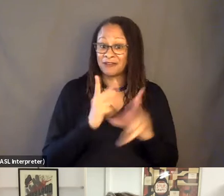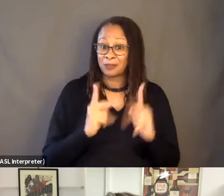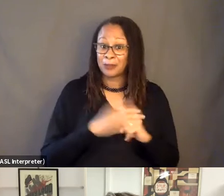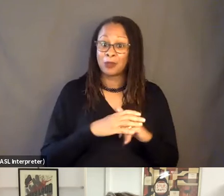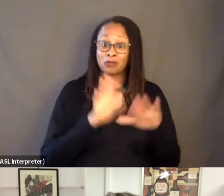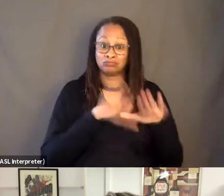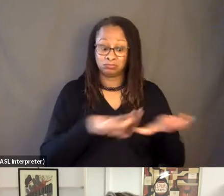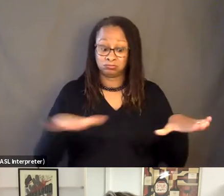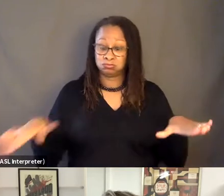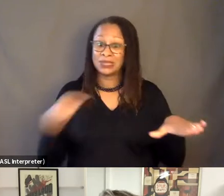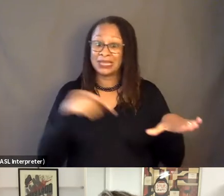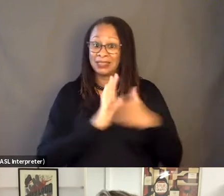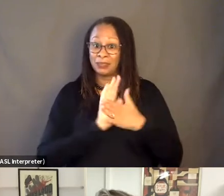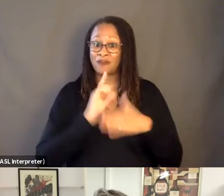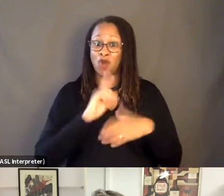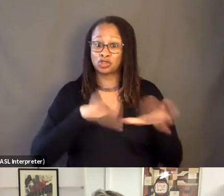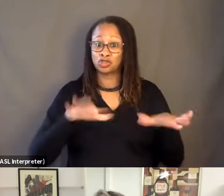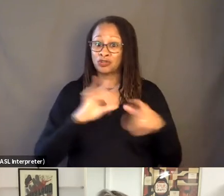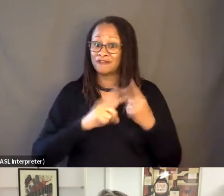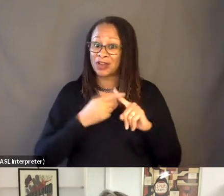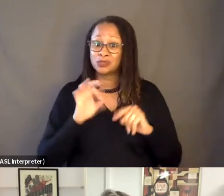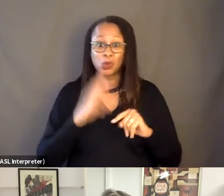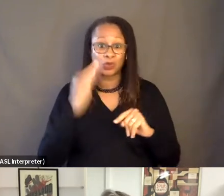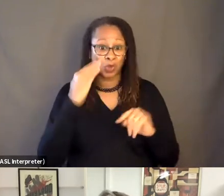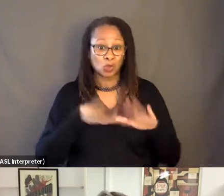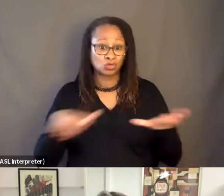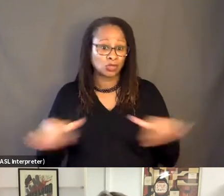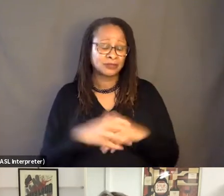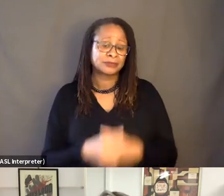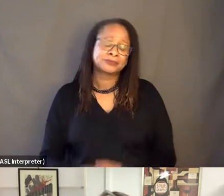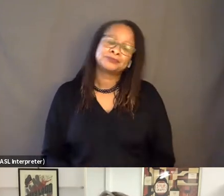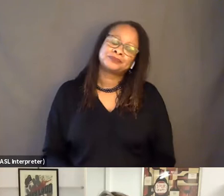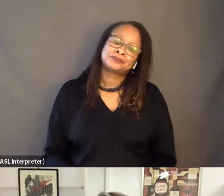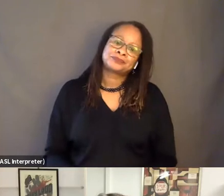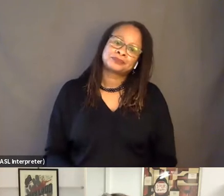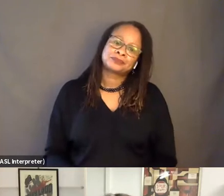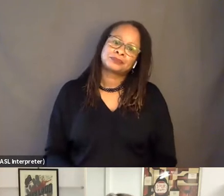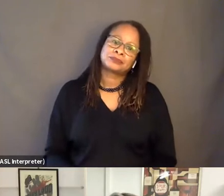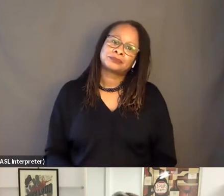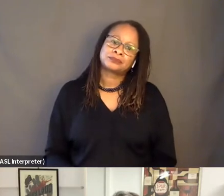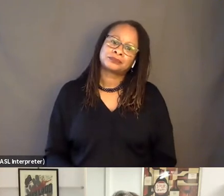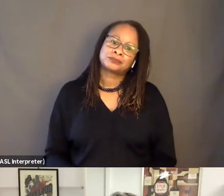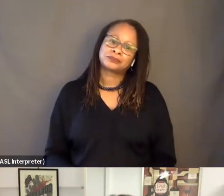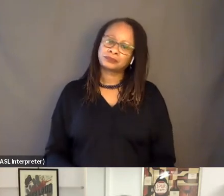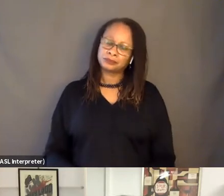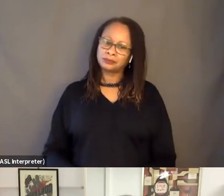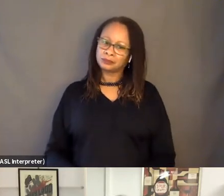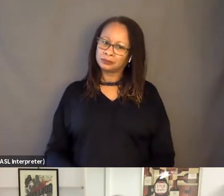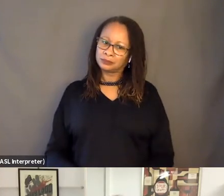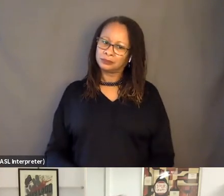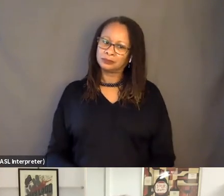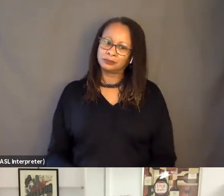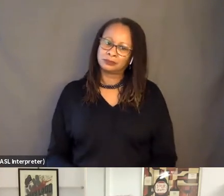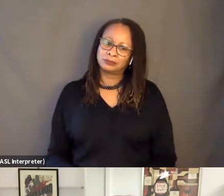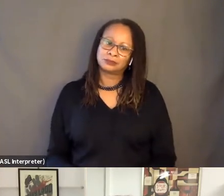friends? Or you knew them? No, I mean, the with it, so that Justin